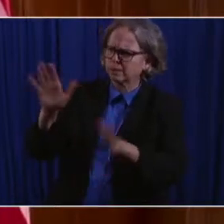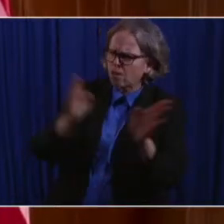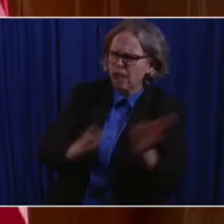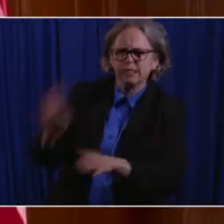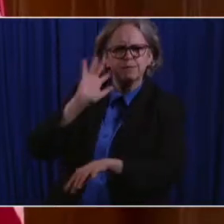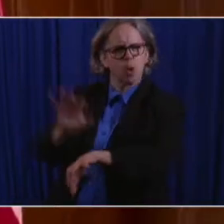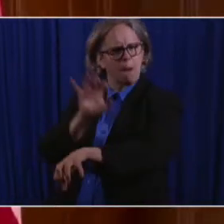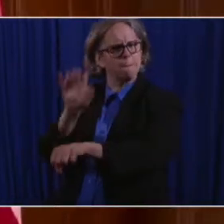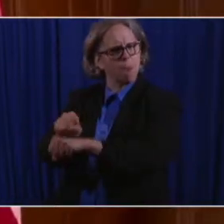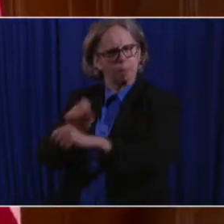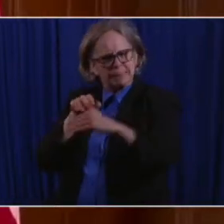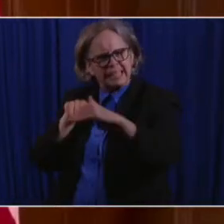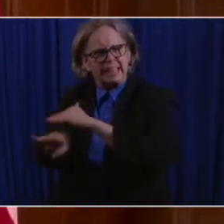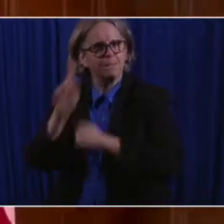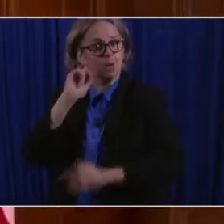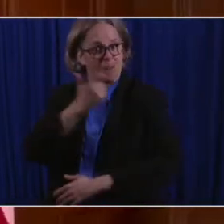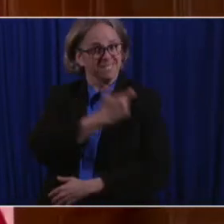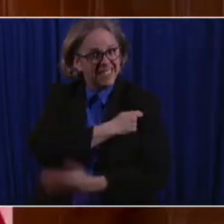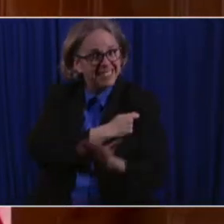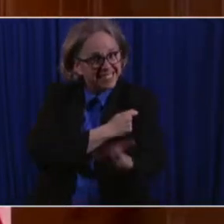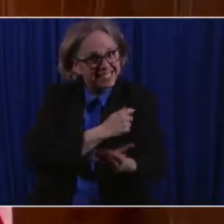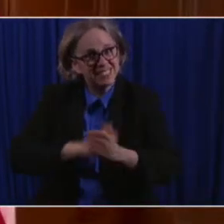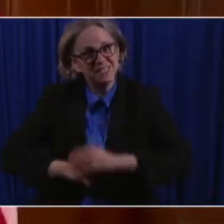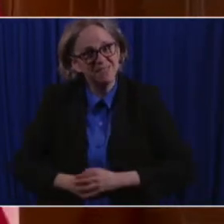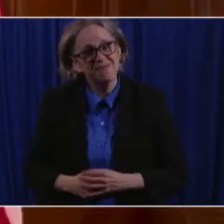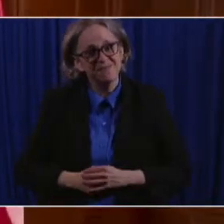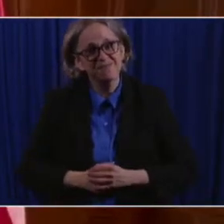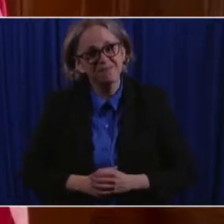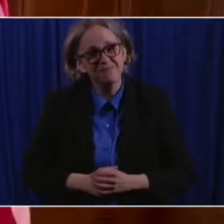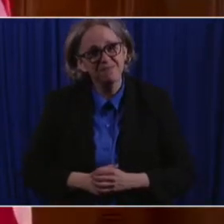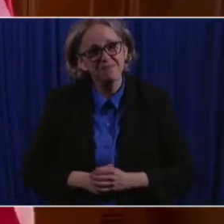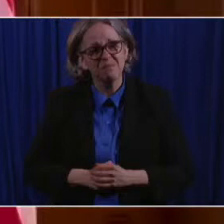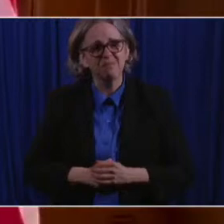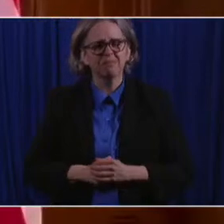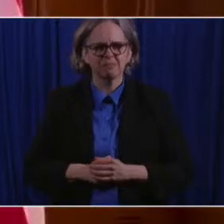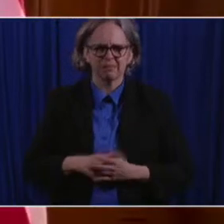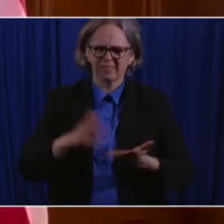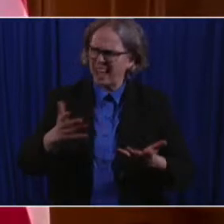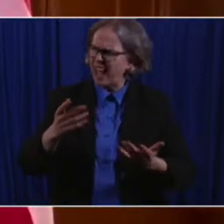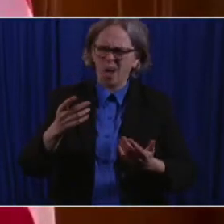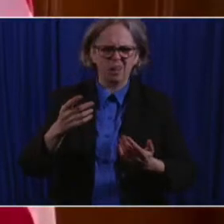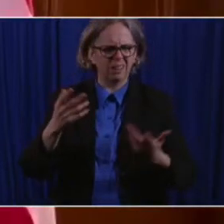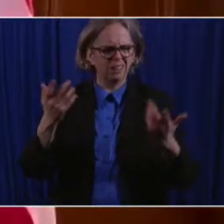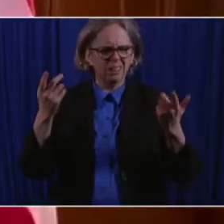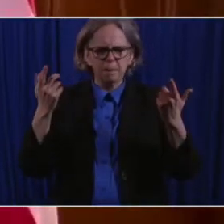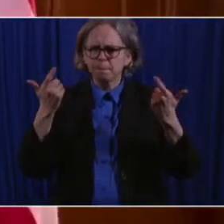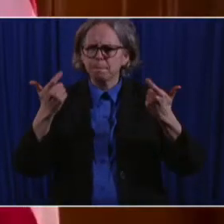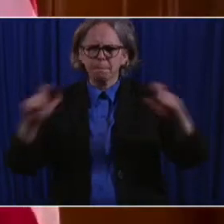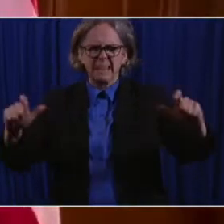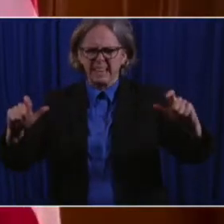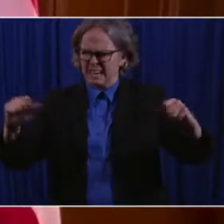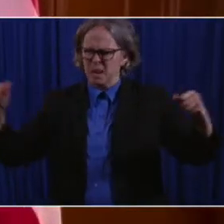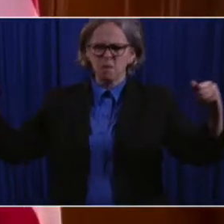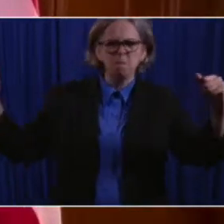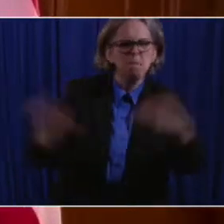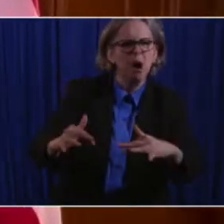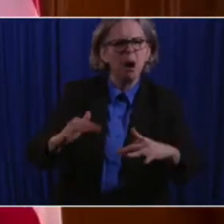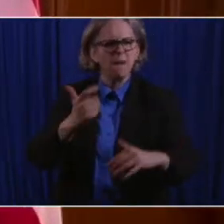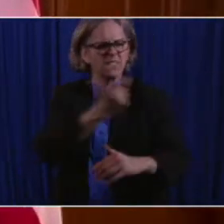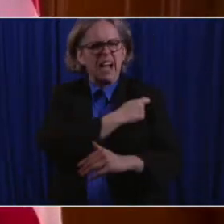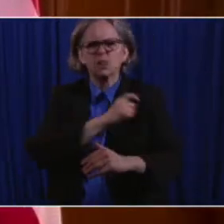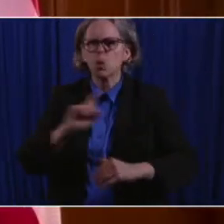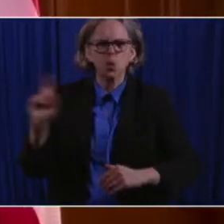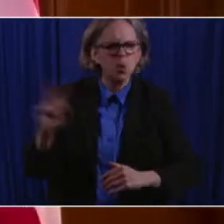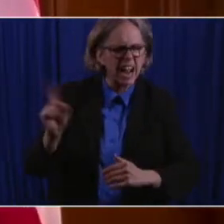the announcement about other mass vaccination sites that we have planned throughout the state. We've talked about these before, but we're now